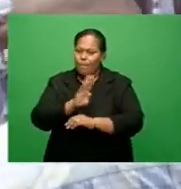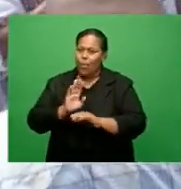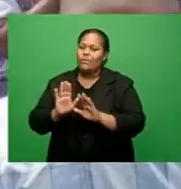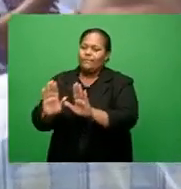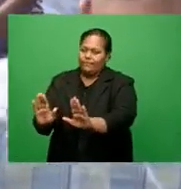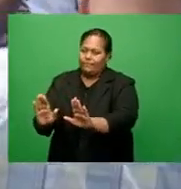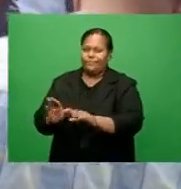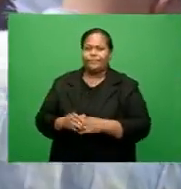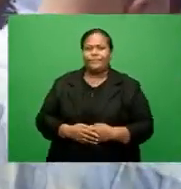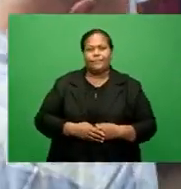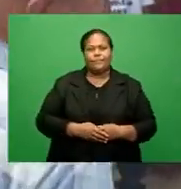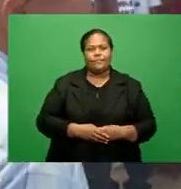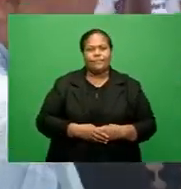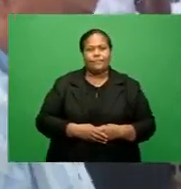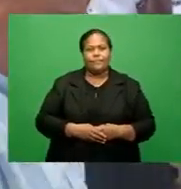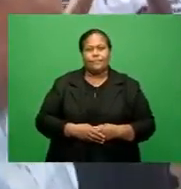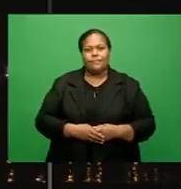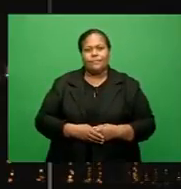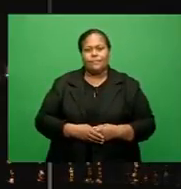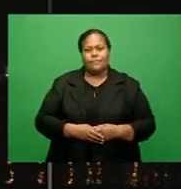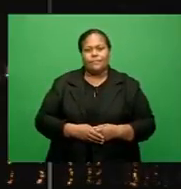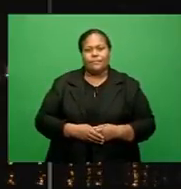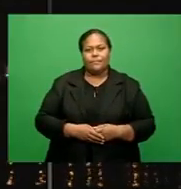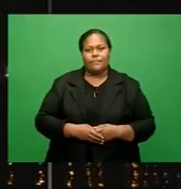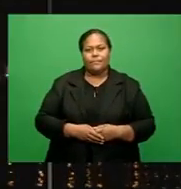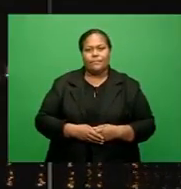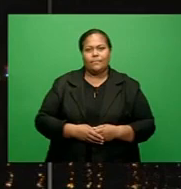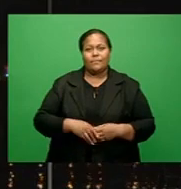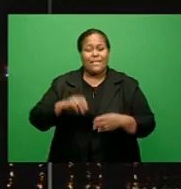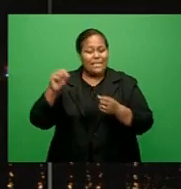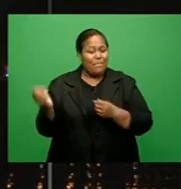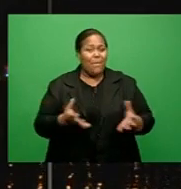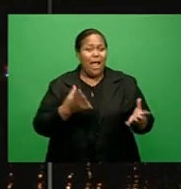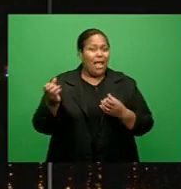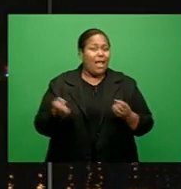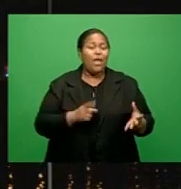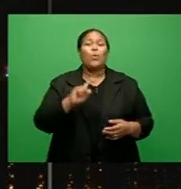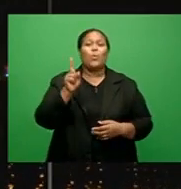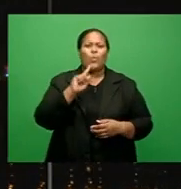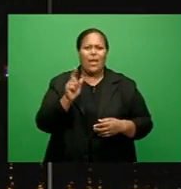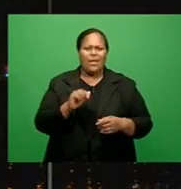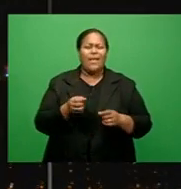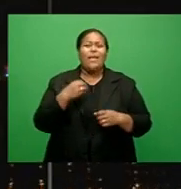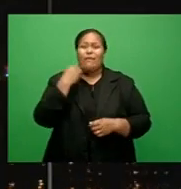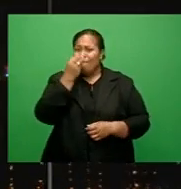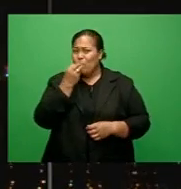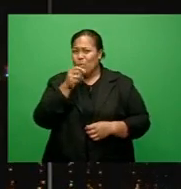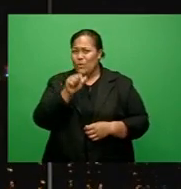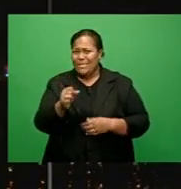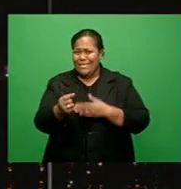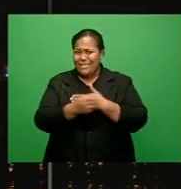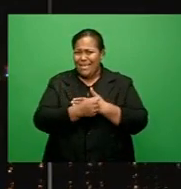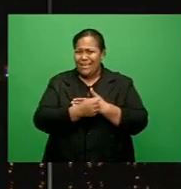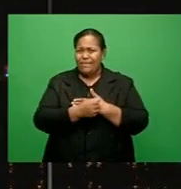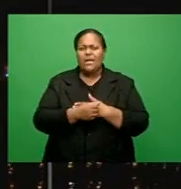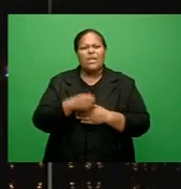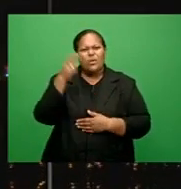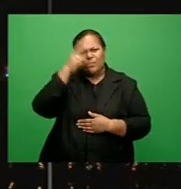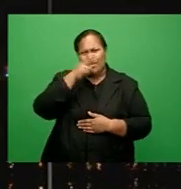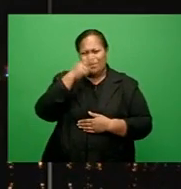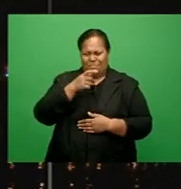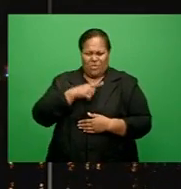Philip Naikaso, FBC News. The supply of nutritious, labour-intensive food was at risk of being interrupted during the period